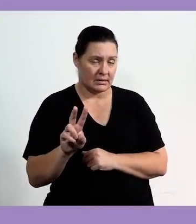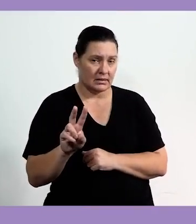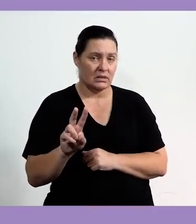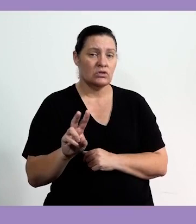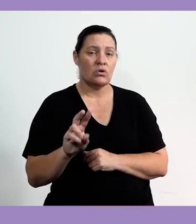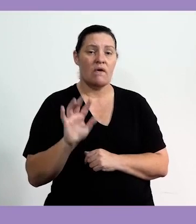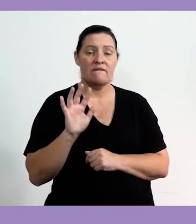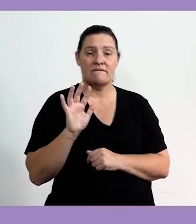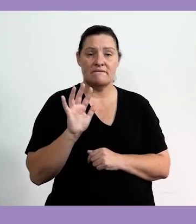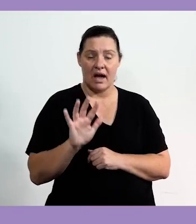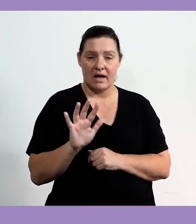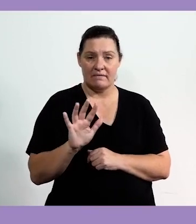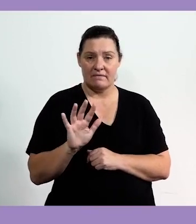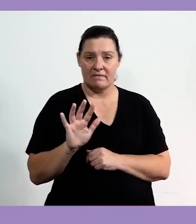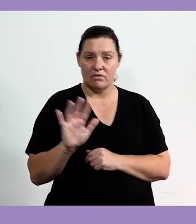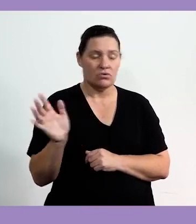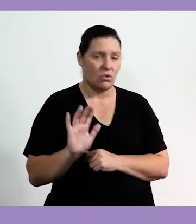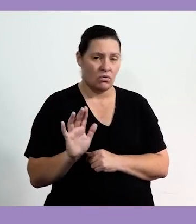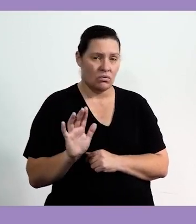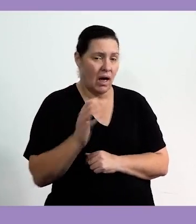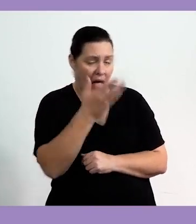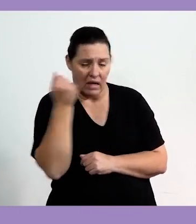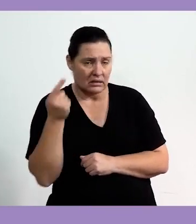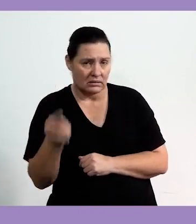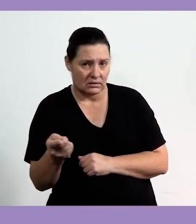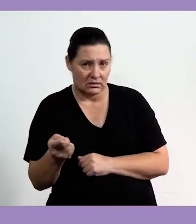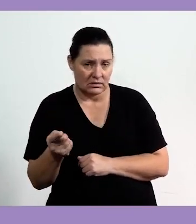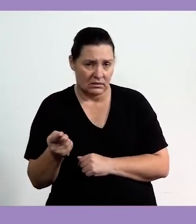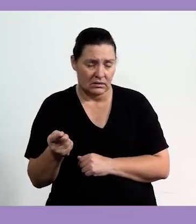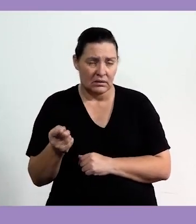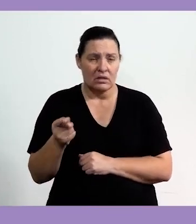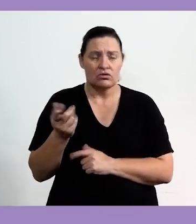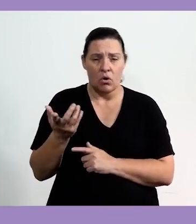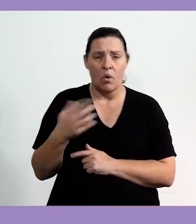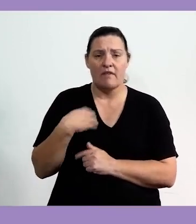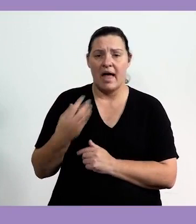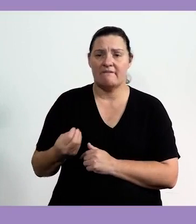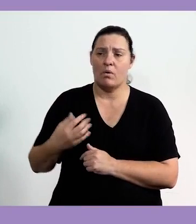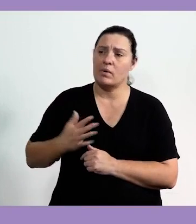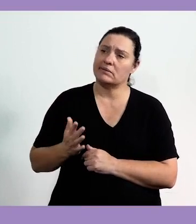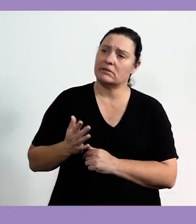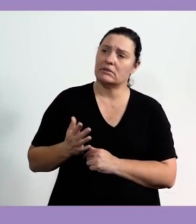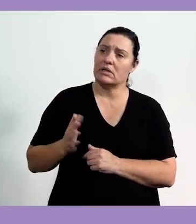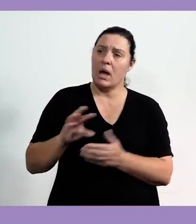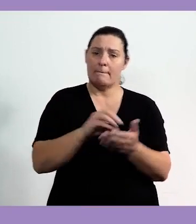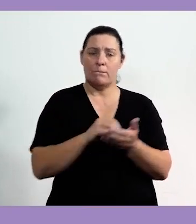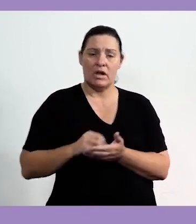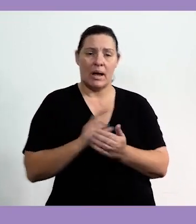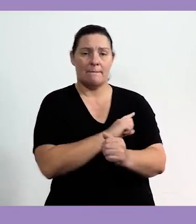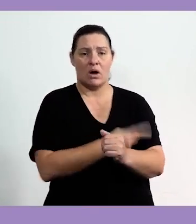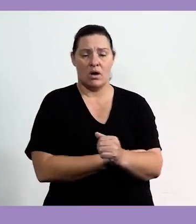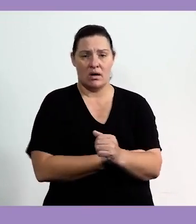5 to the exponent of y, our unknown. What is going to happen if I want